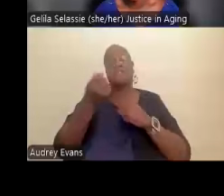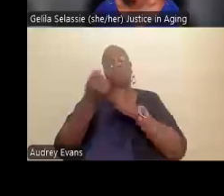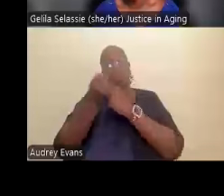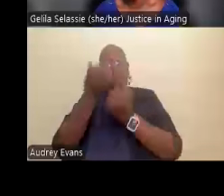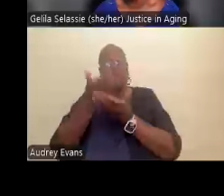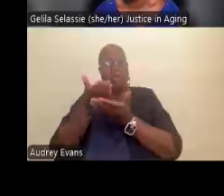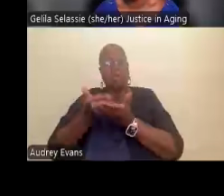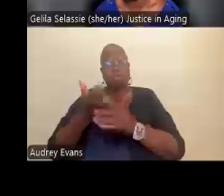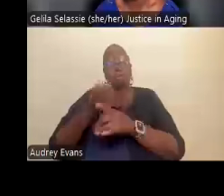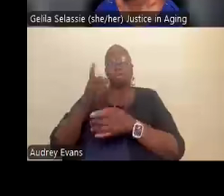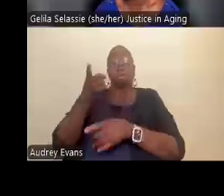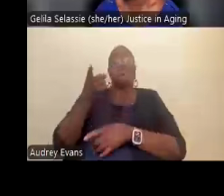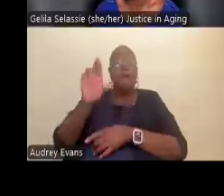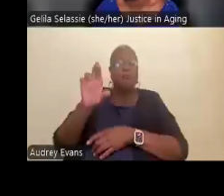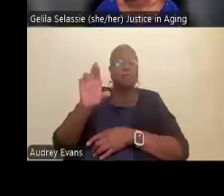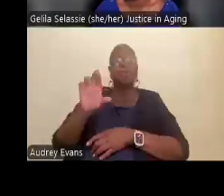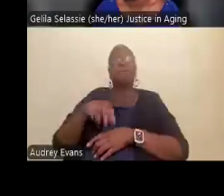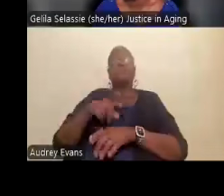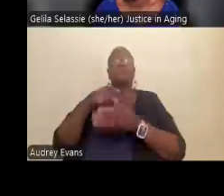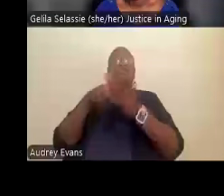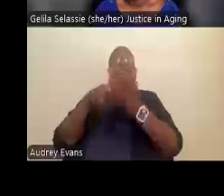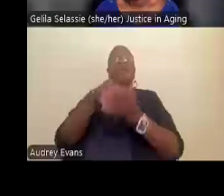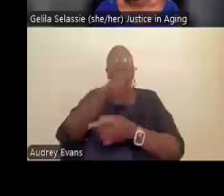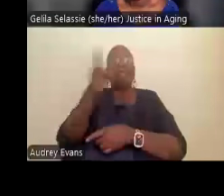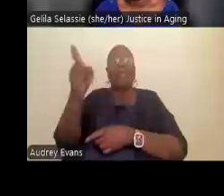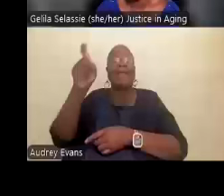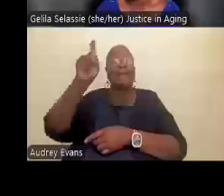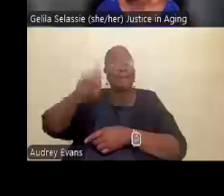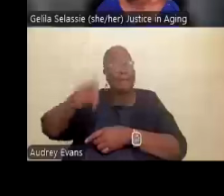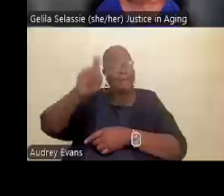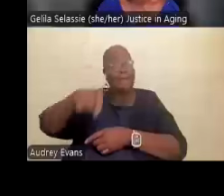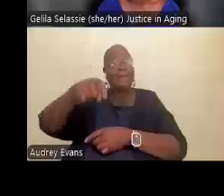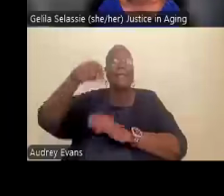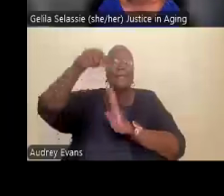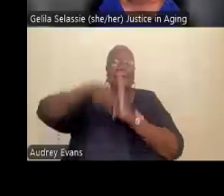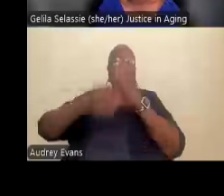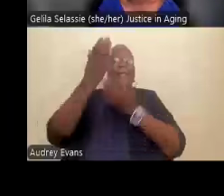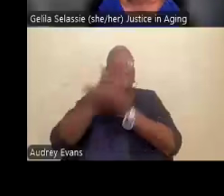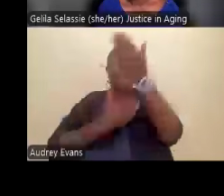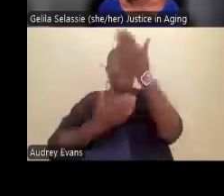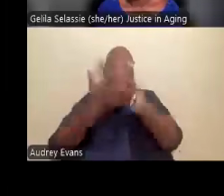their doctors or the medical records to show that they need pretty intense hands-on care.